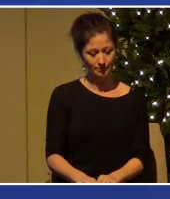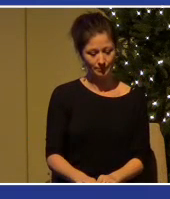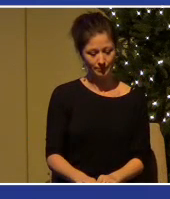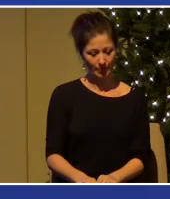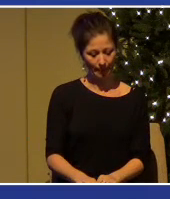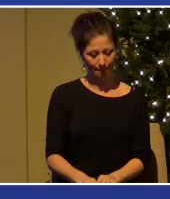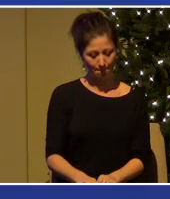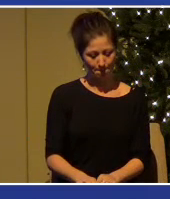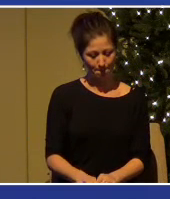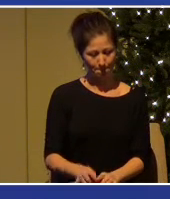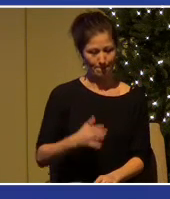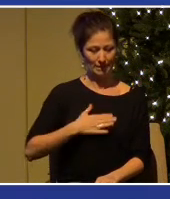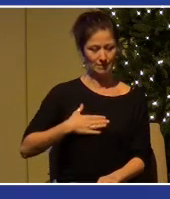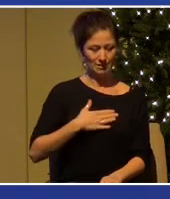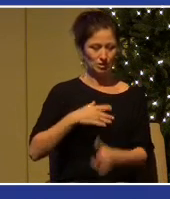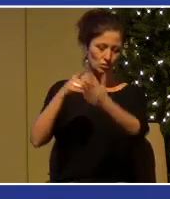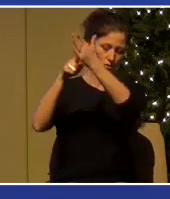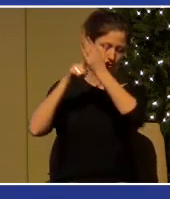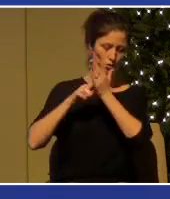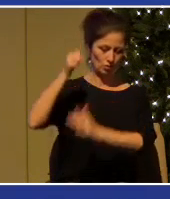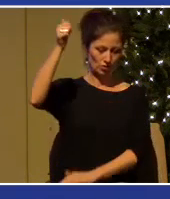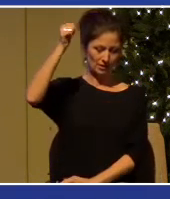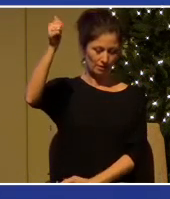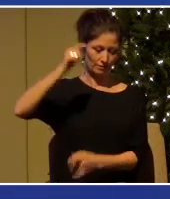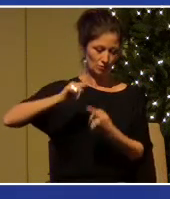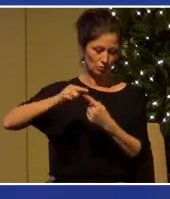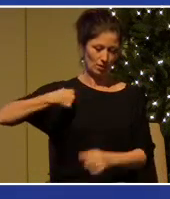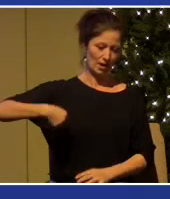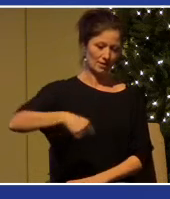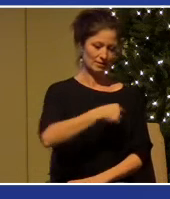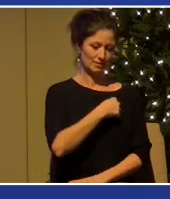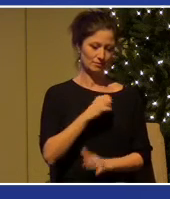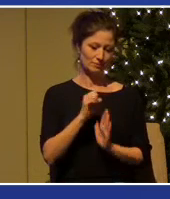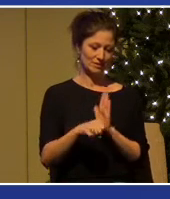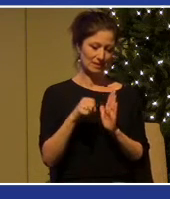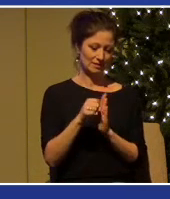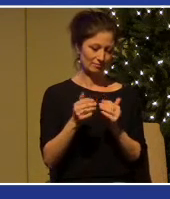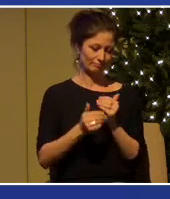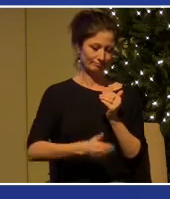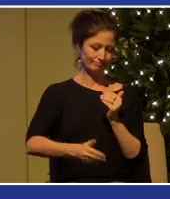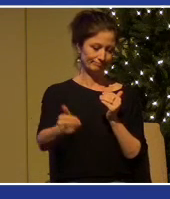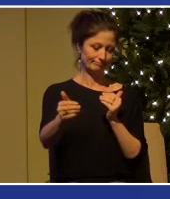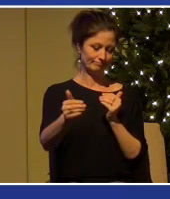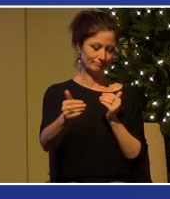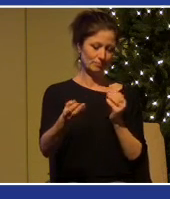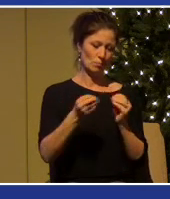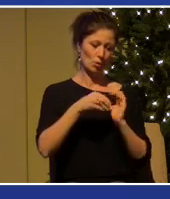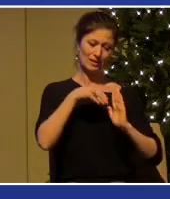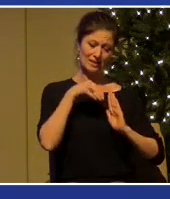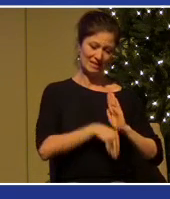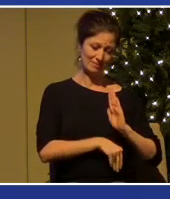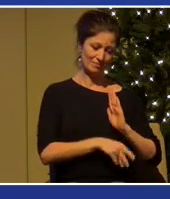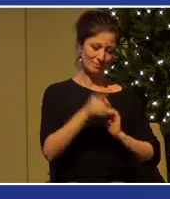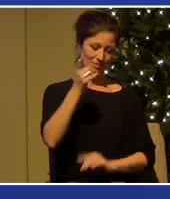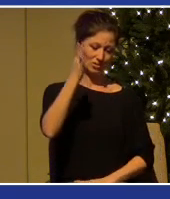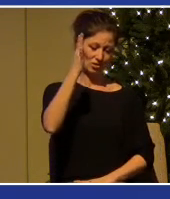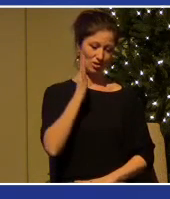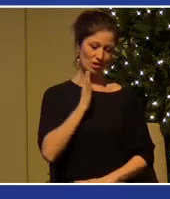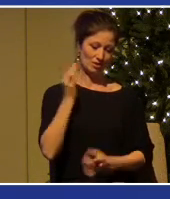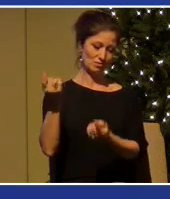Manifest yourself to us this Advent season in a deeper way as the God who comes to